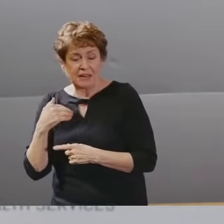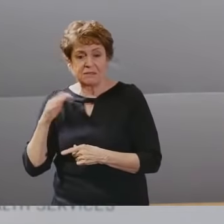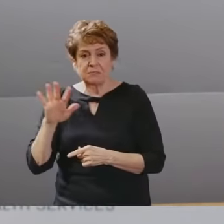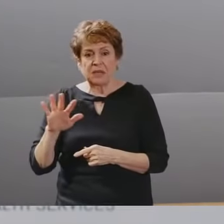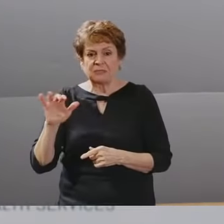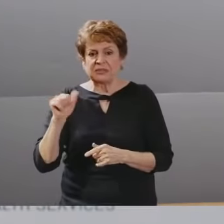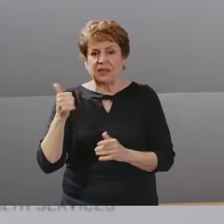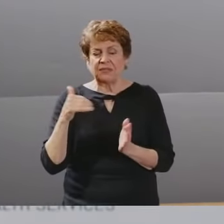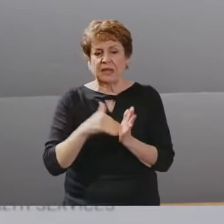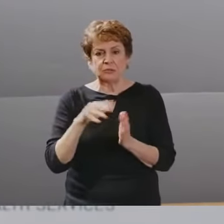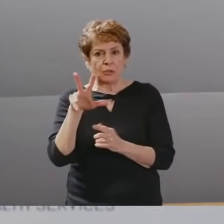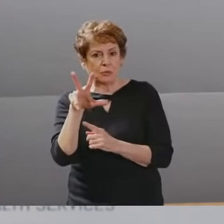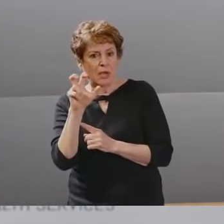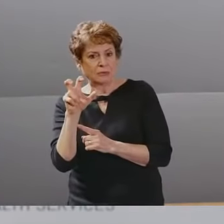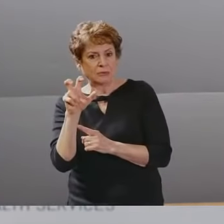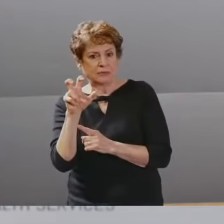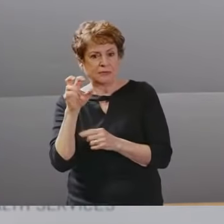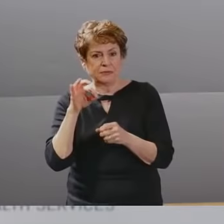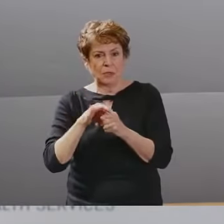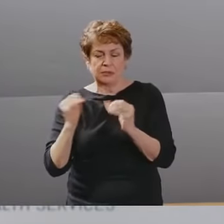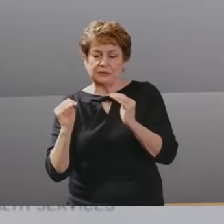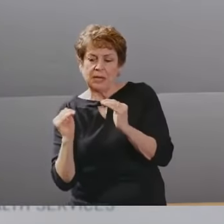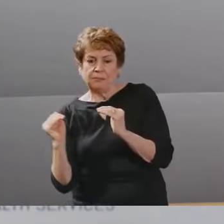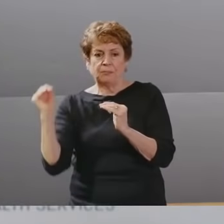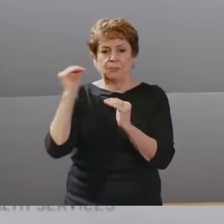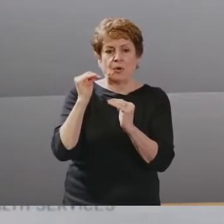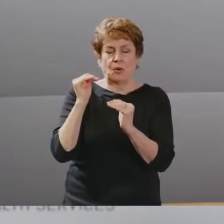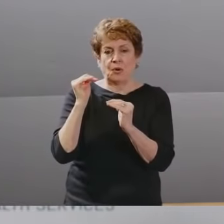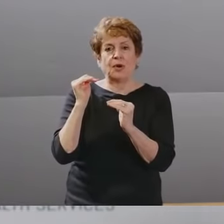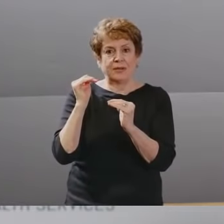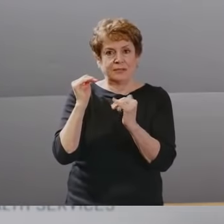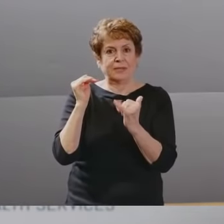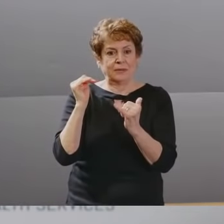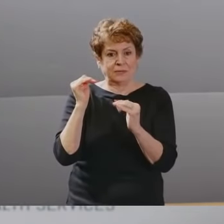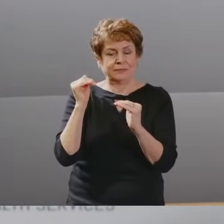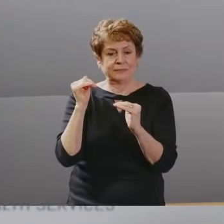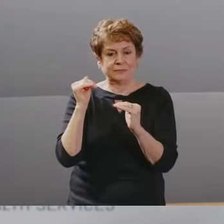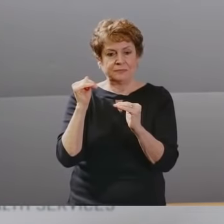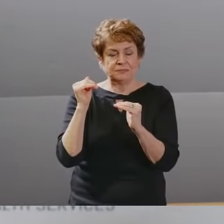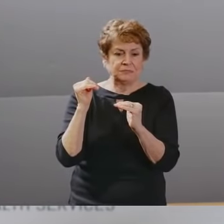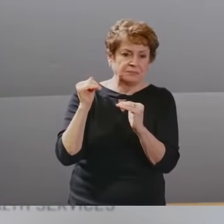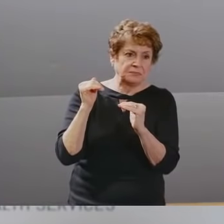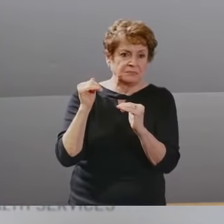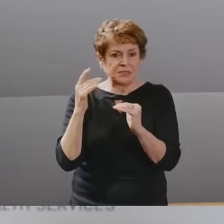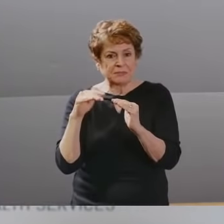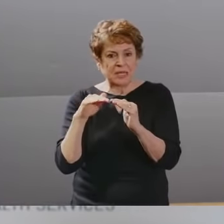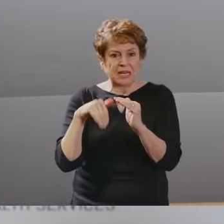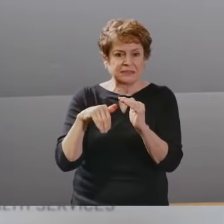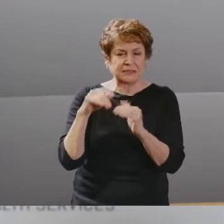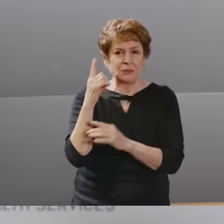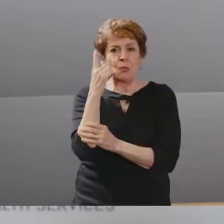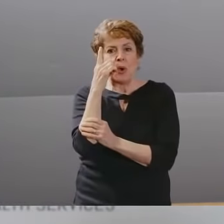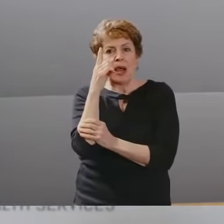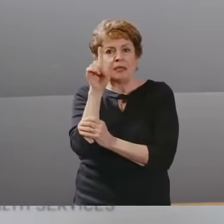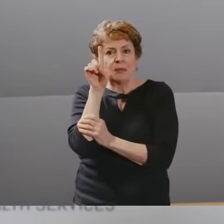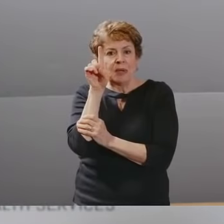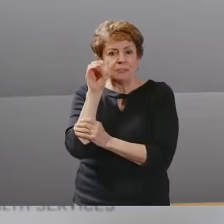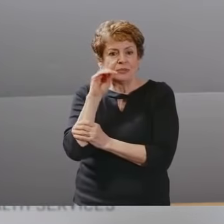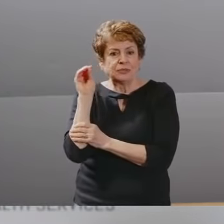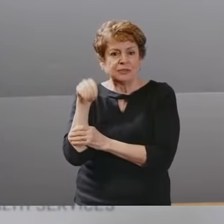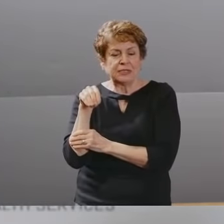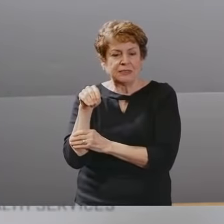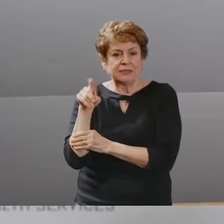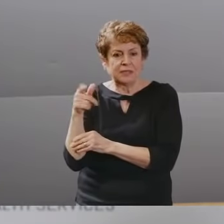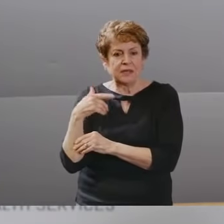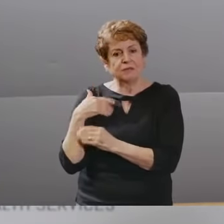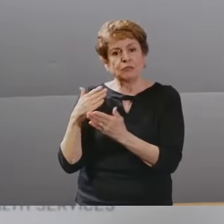10,300 vote advantage. That's about 0.3%. And there are legal challenges out there, and